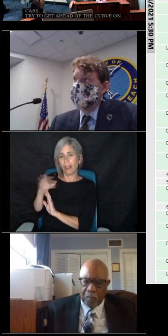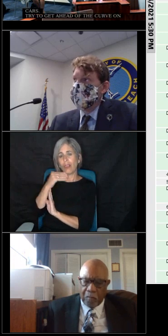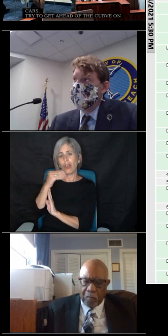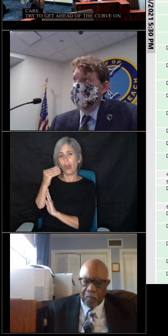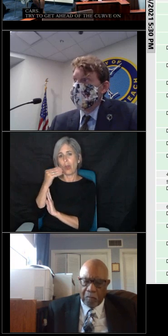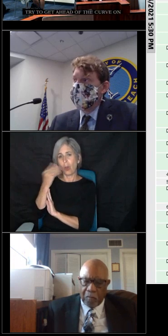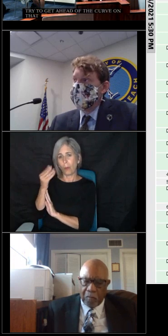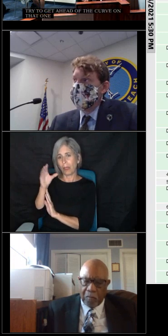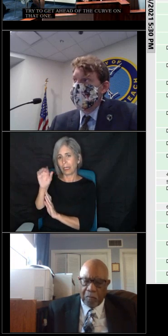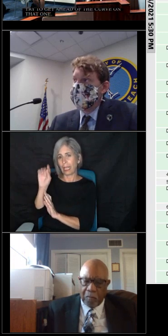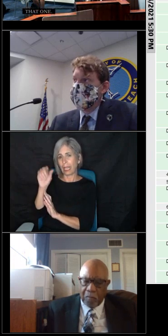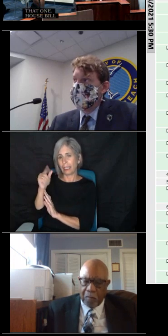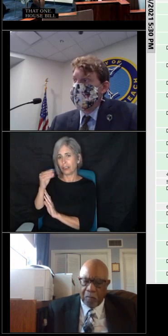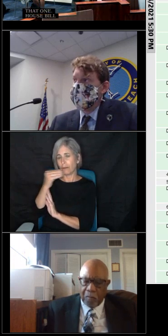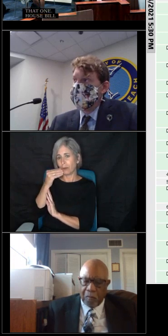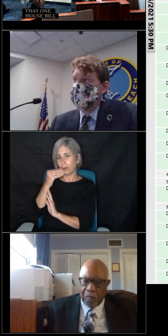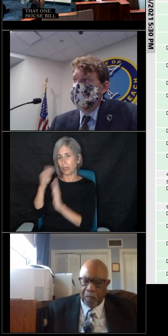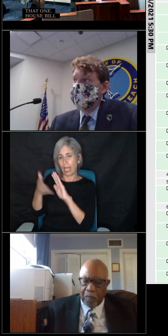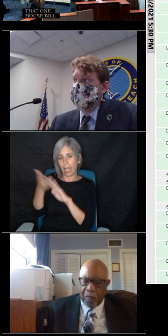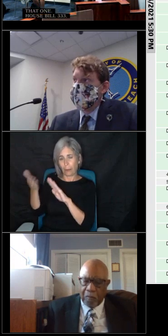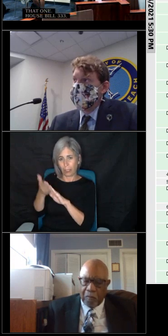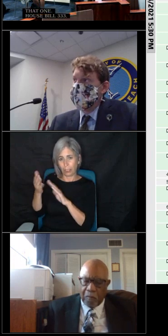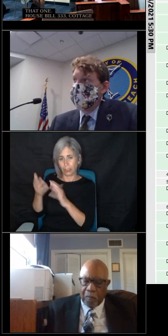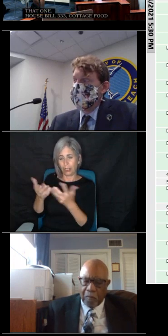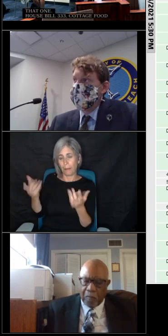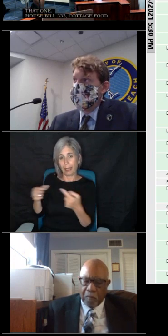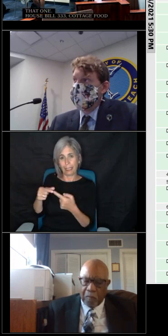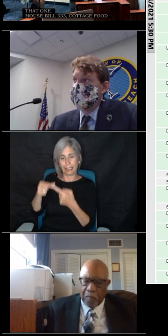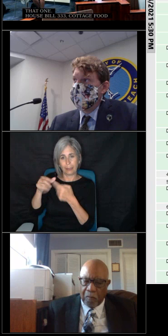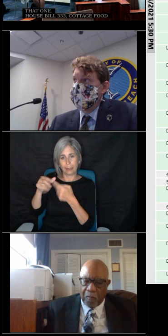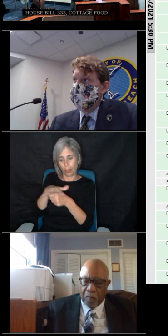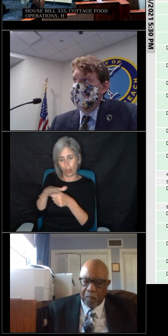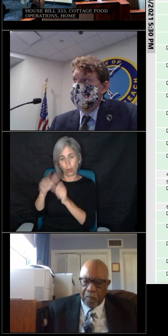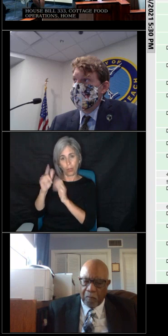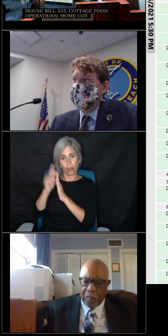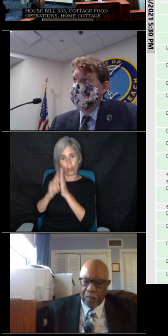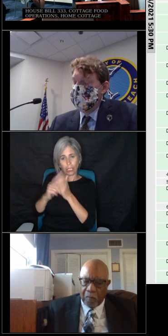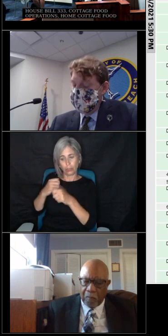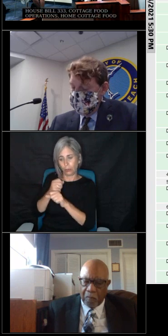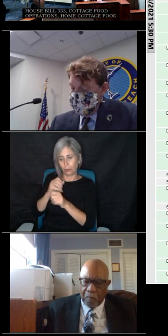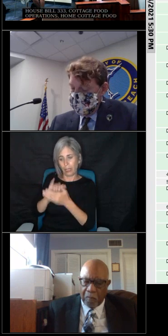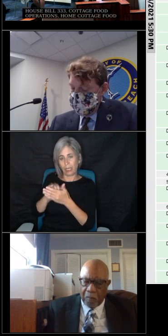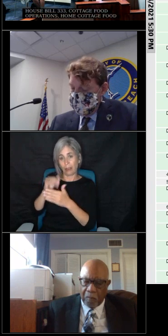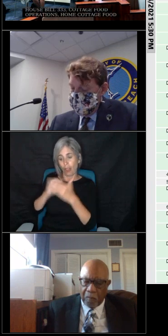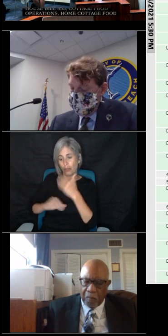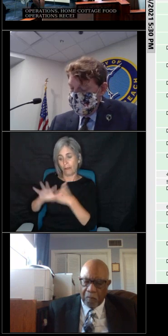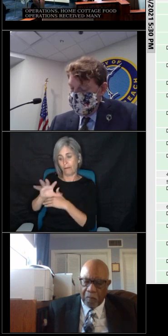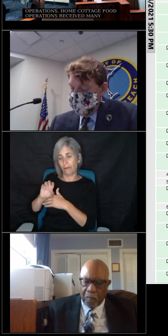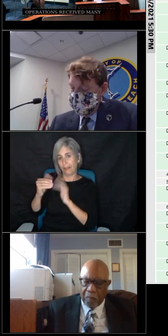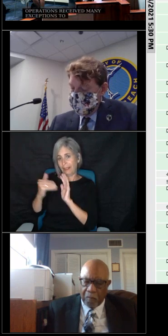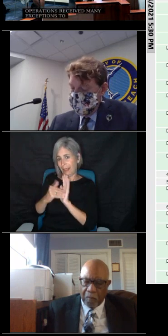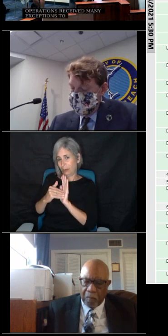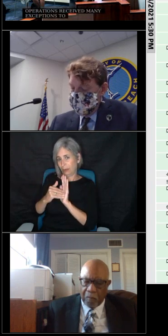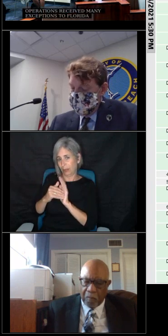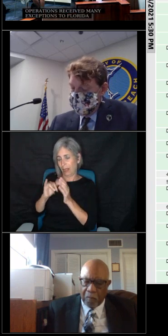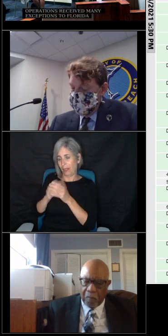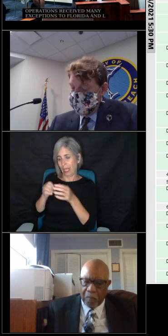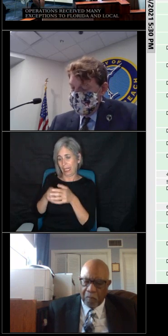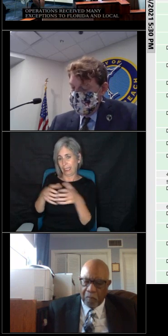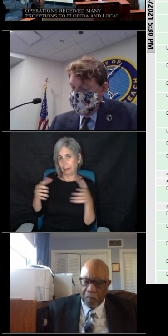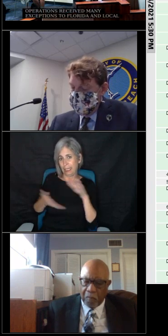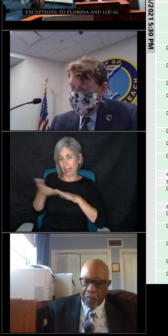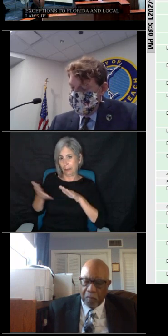food operations receive many exceptions to Florida and local laws if they make under 50,000. This expands those